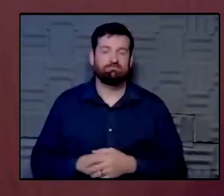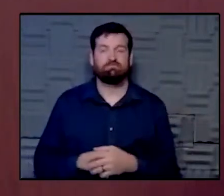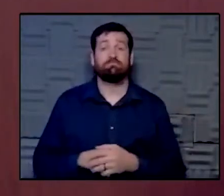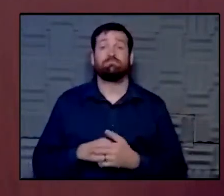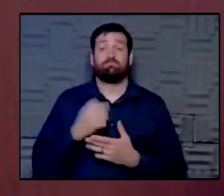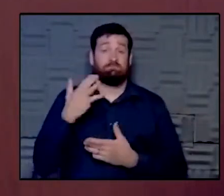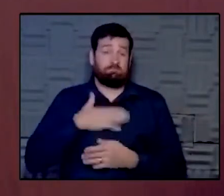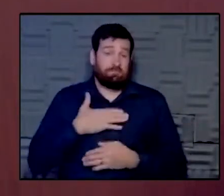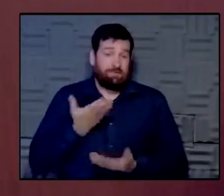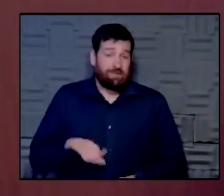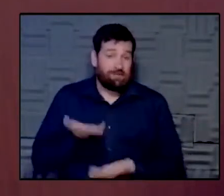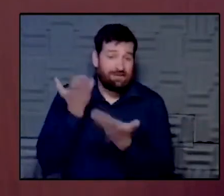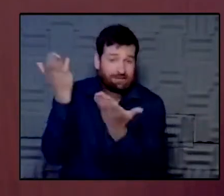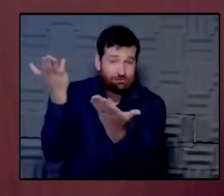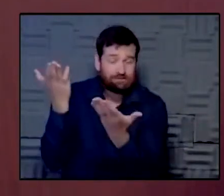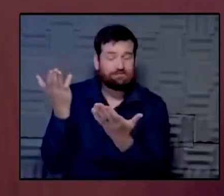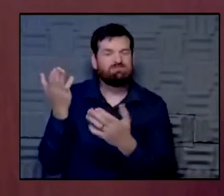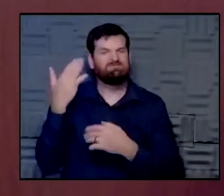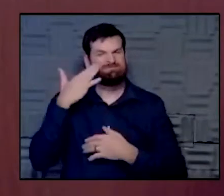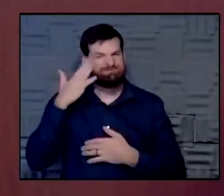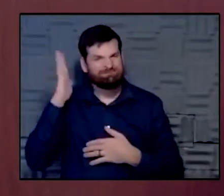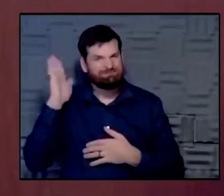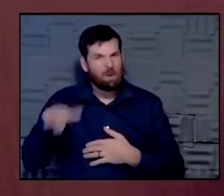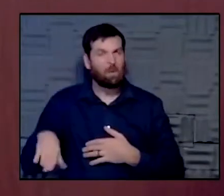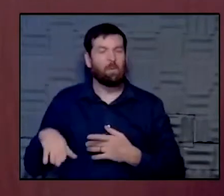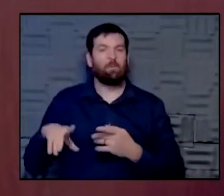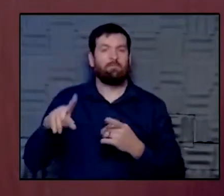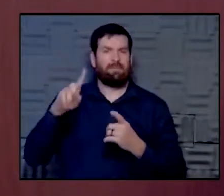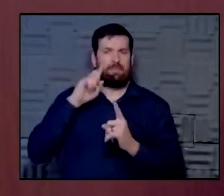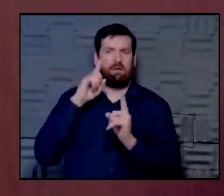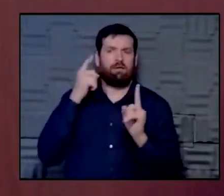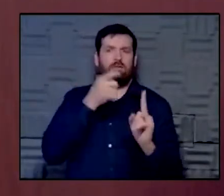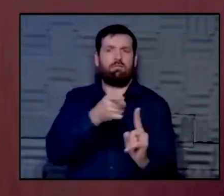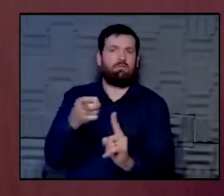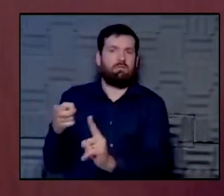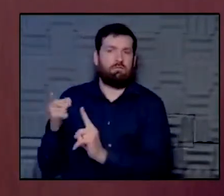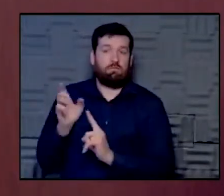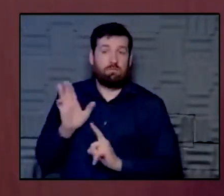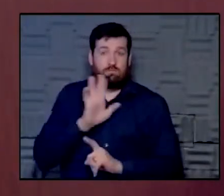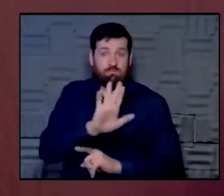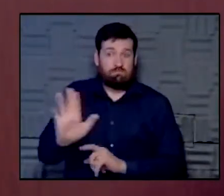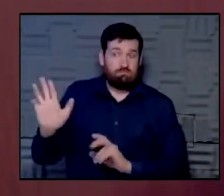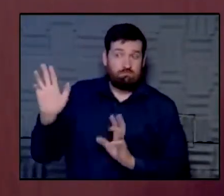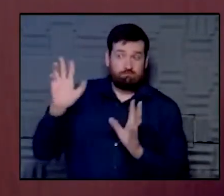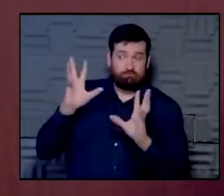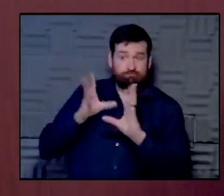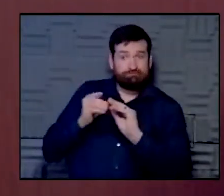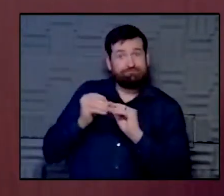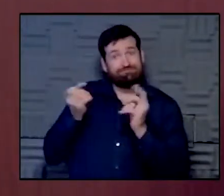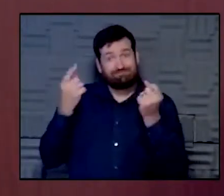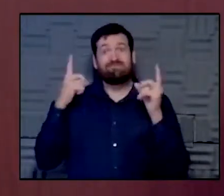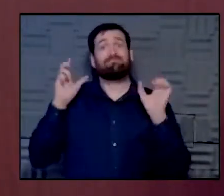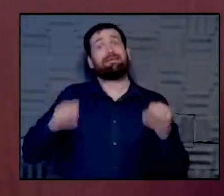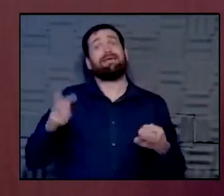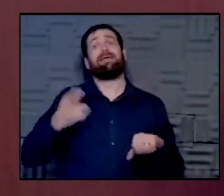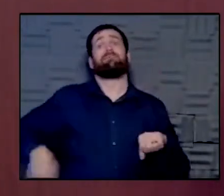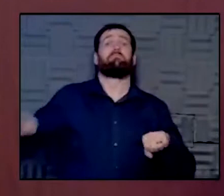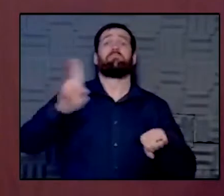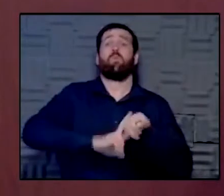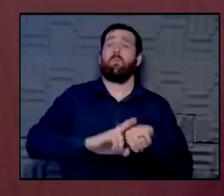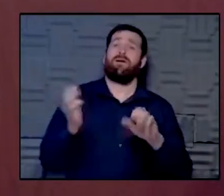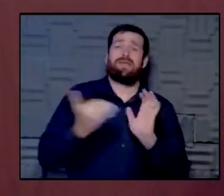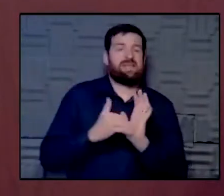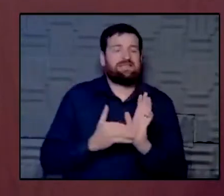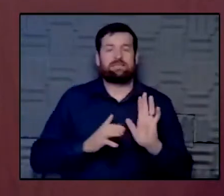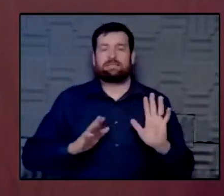So my recommendation, even though I think that the message is out there, people's understanding is that it's kind of a free-for-all and go back to normal. I